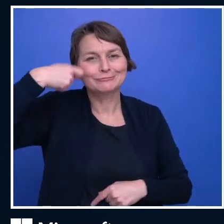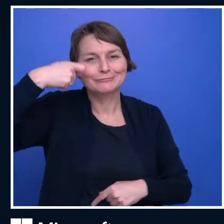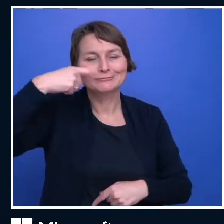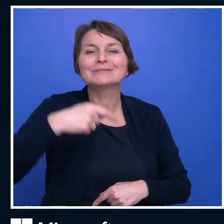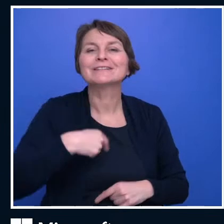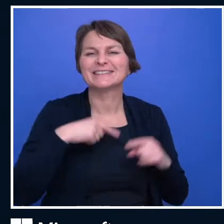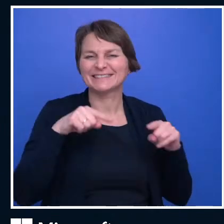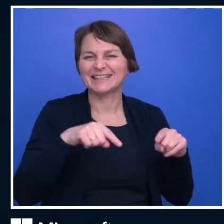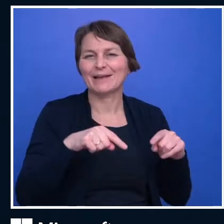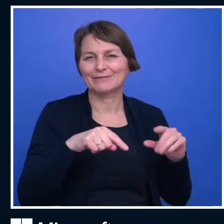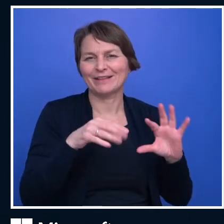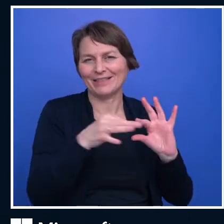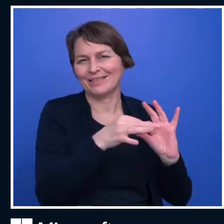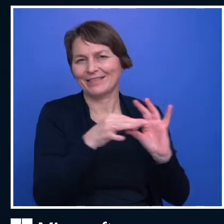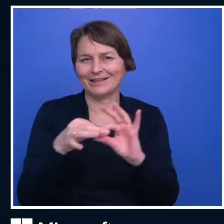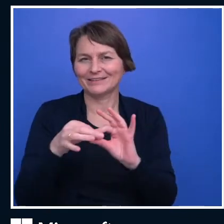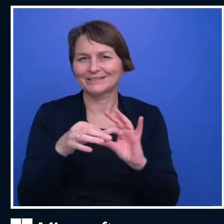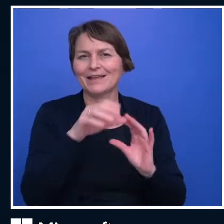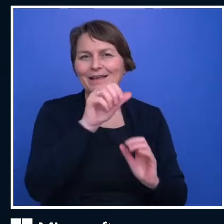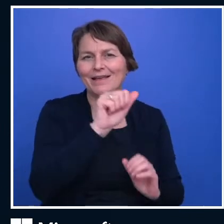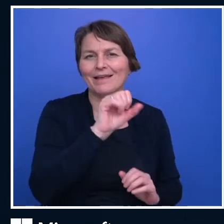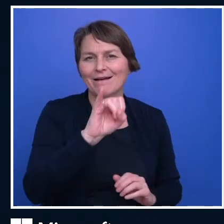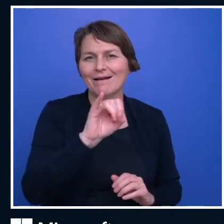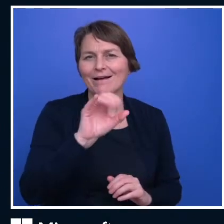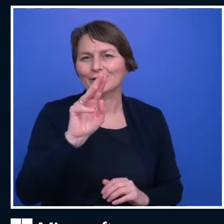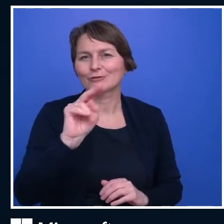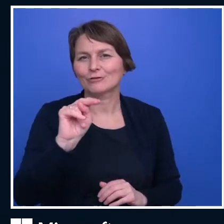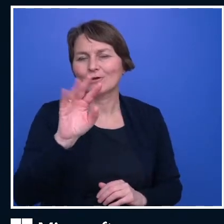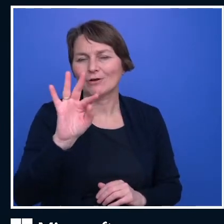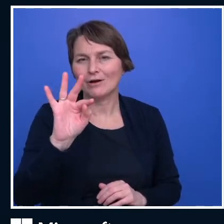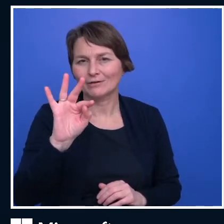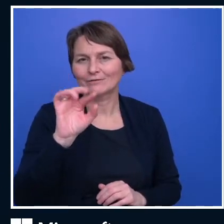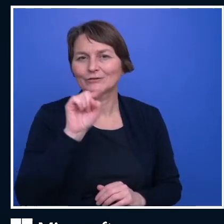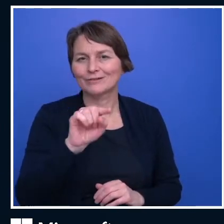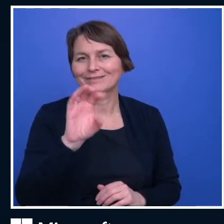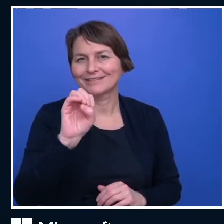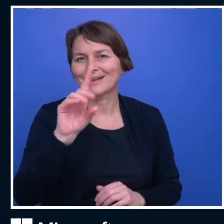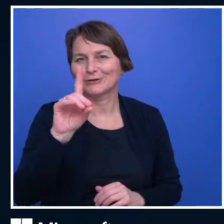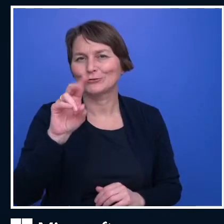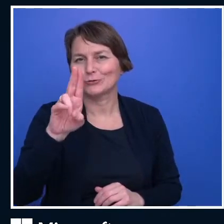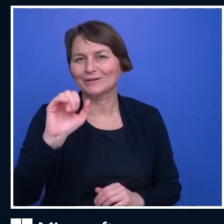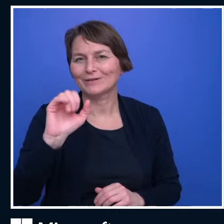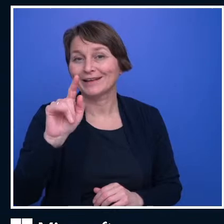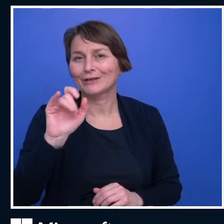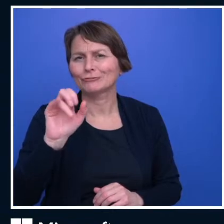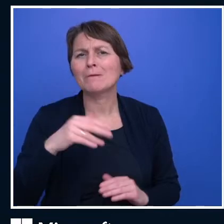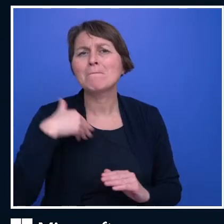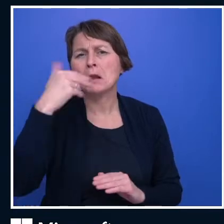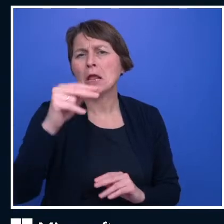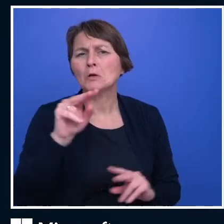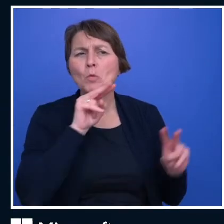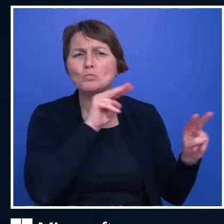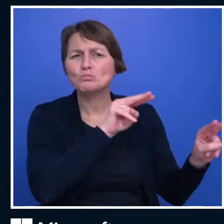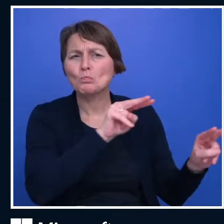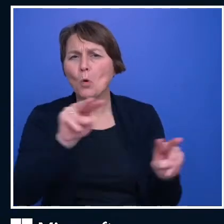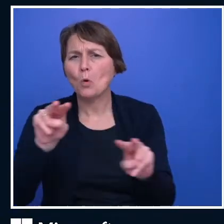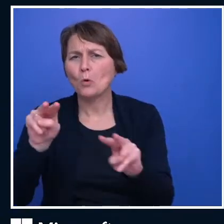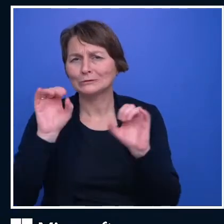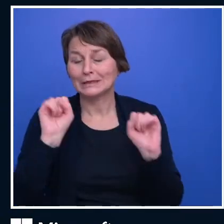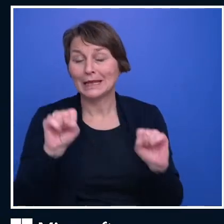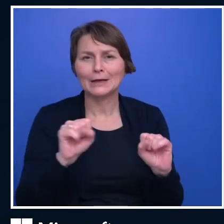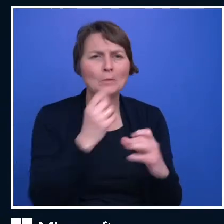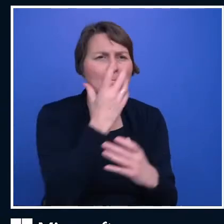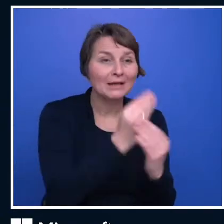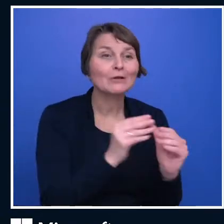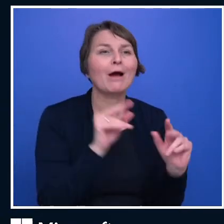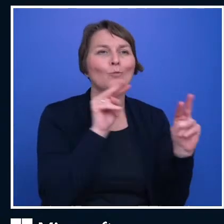aiconf.education. So you can always go back and rewatch the parts that you liked, or watch whatever you haven't seen. And feel free to share this